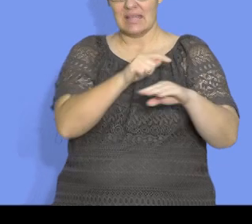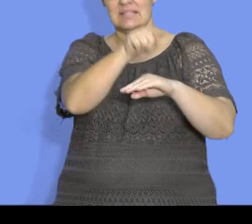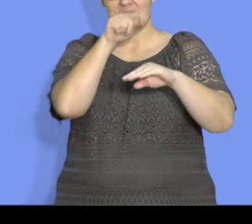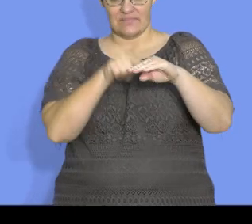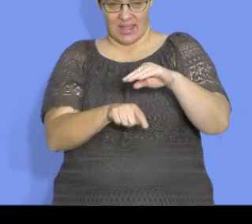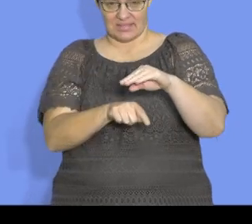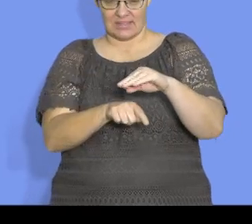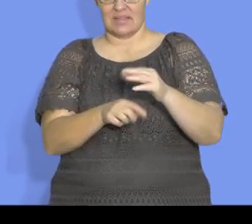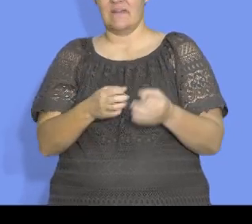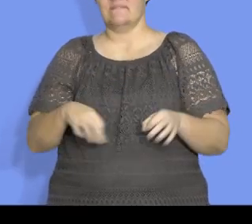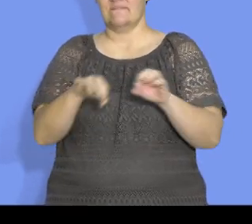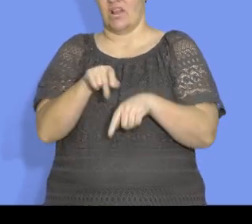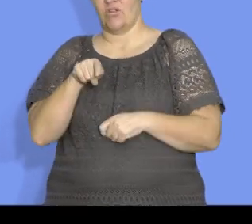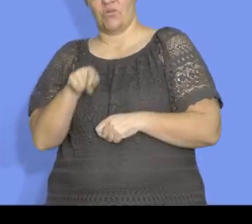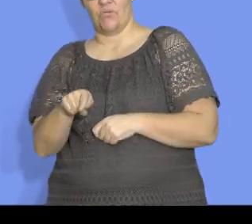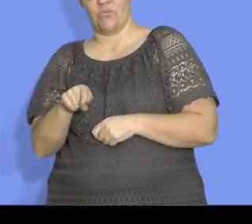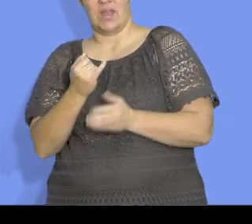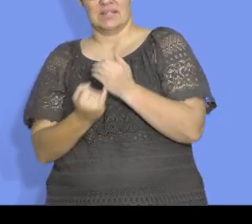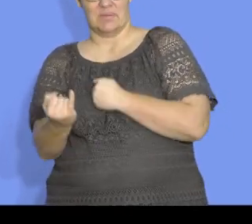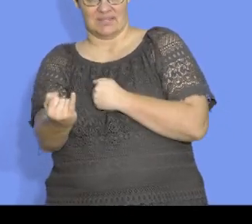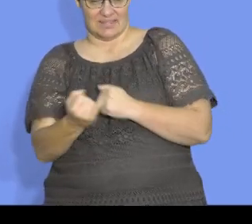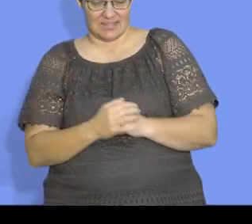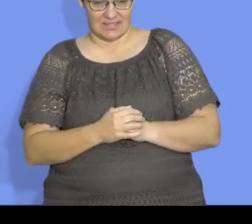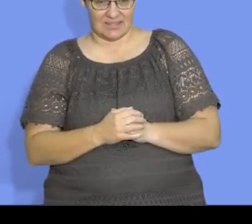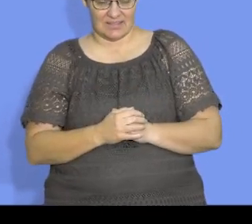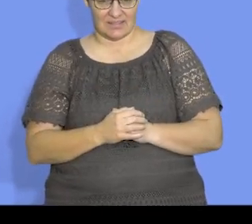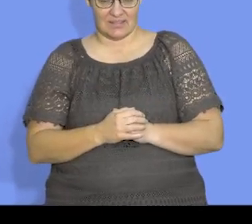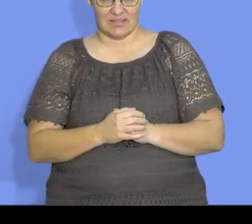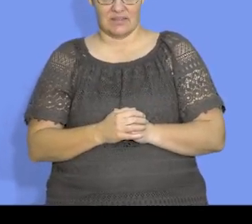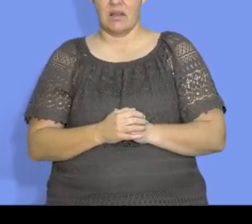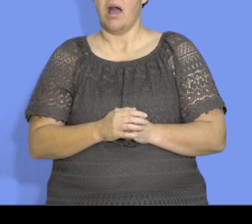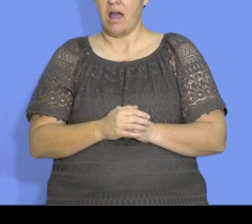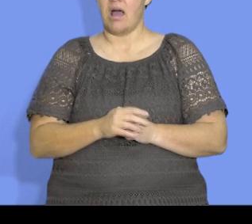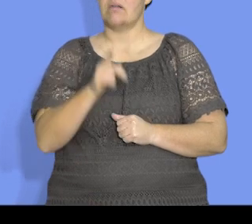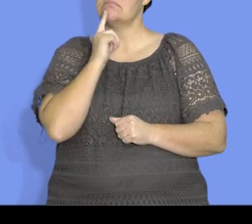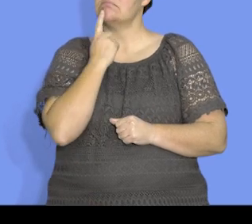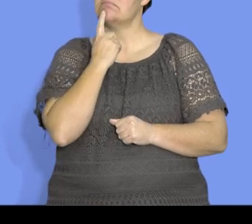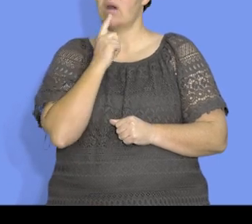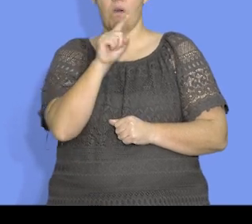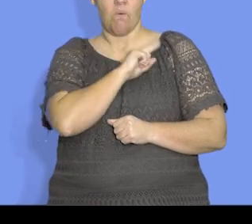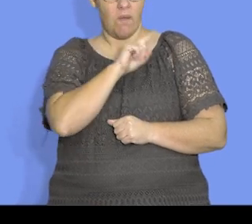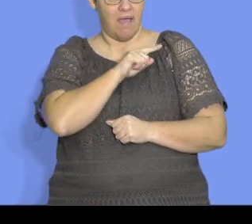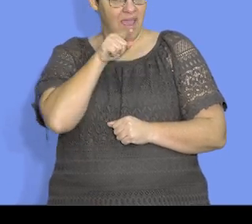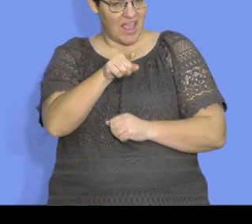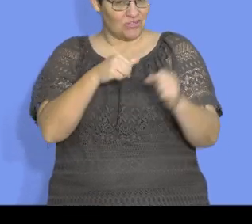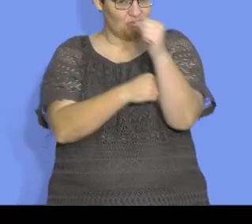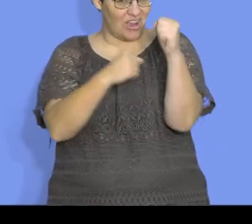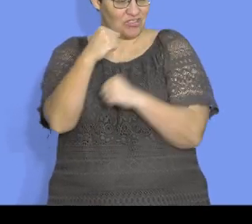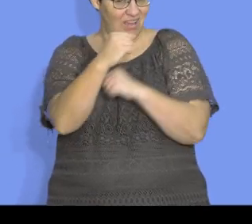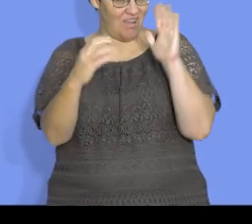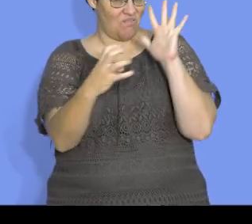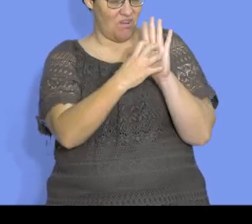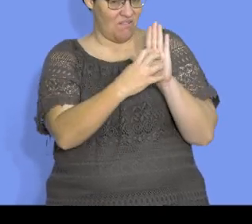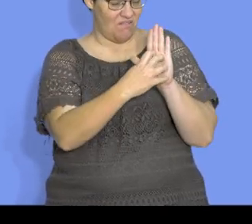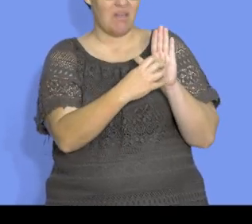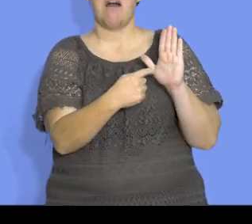it by the value for the independent variable. And in the end, we're going to say that because of the graph structure, we've got